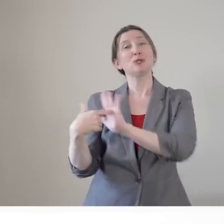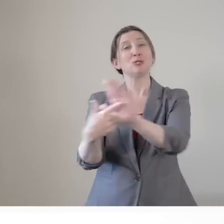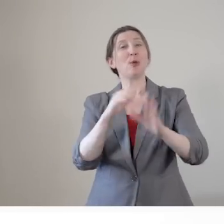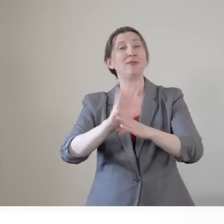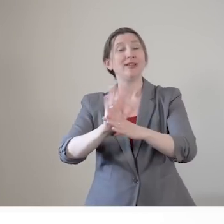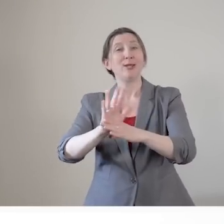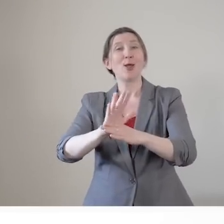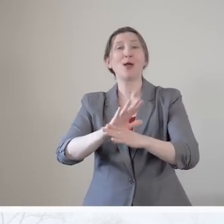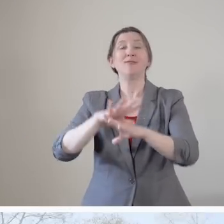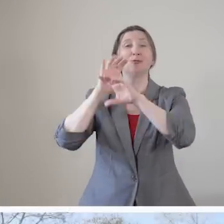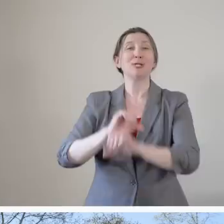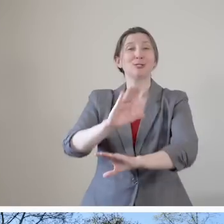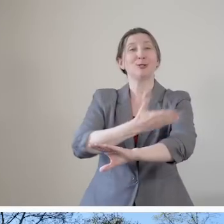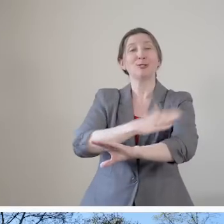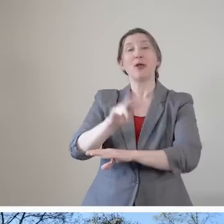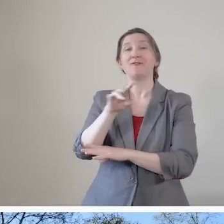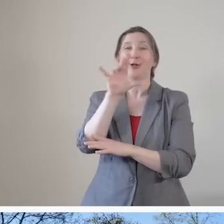in singing Varsity.